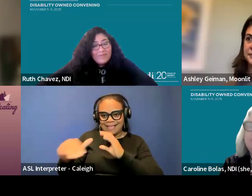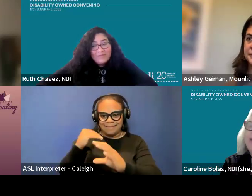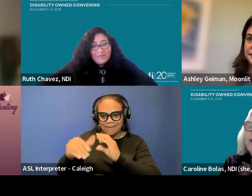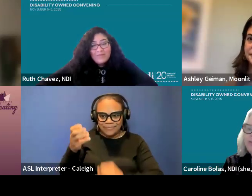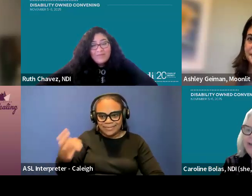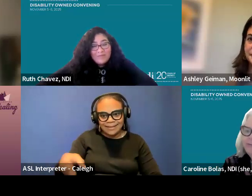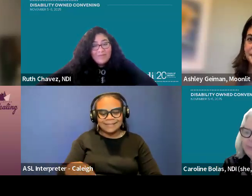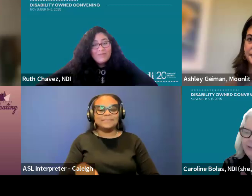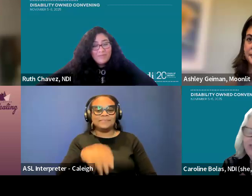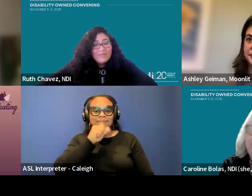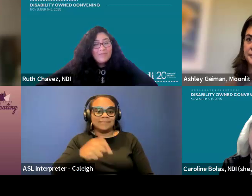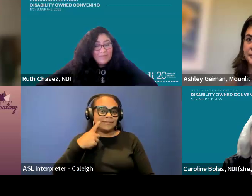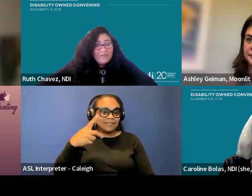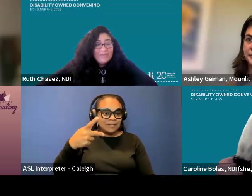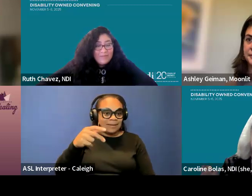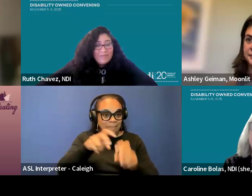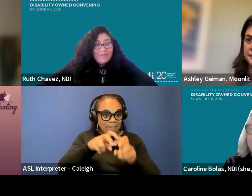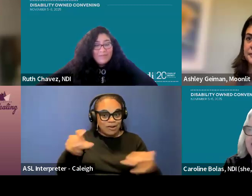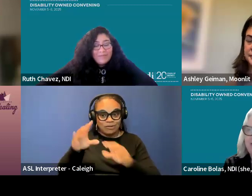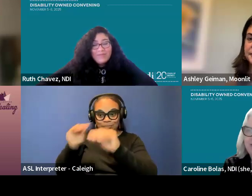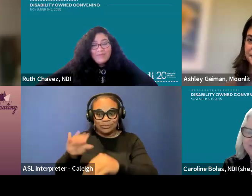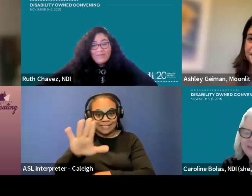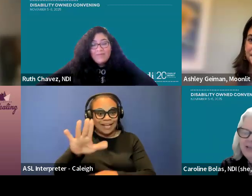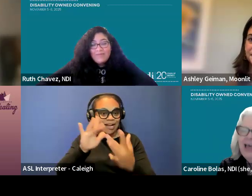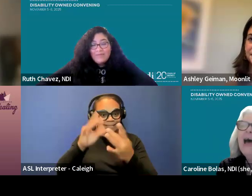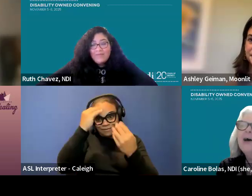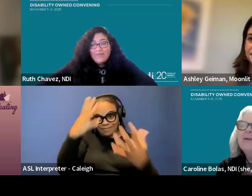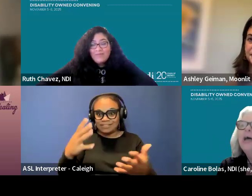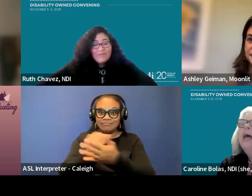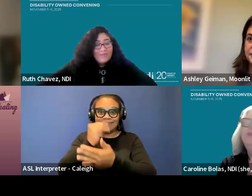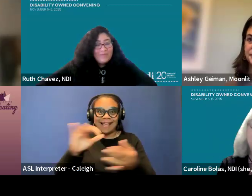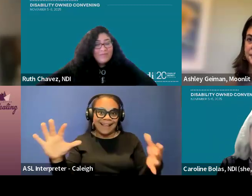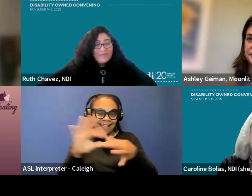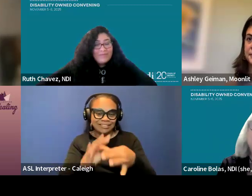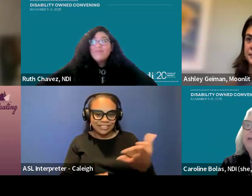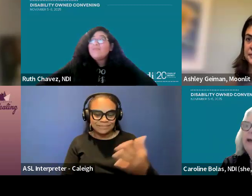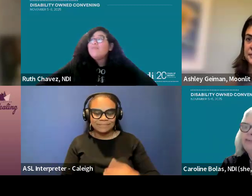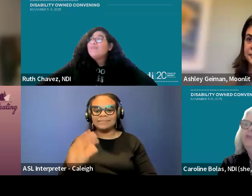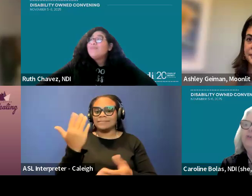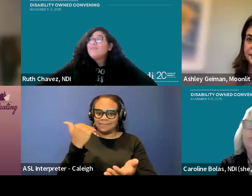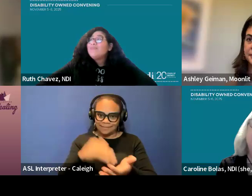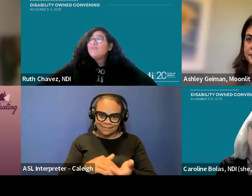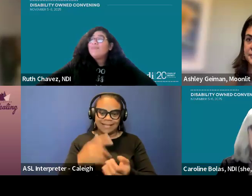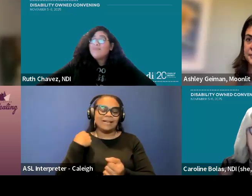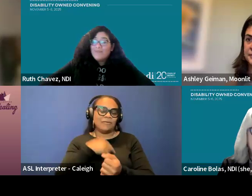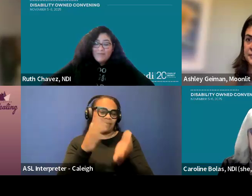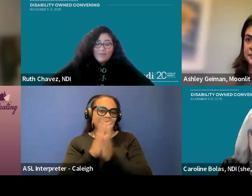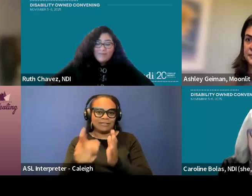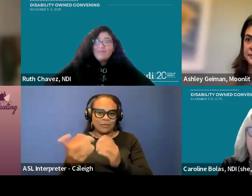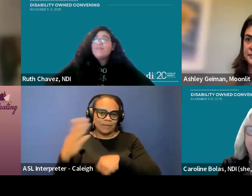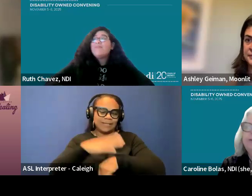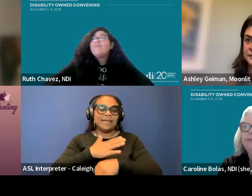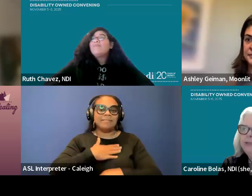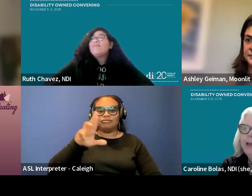lot of the panel put their contact information in, so definitely have those connections. Again, as we've been asking you to do, please rate